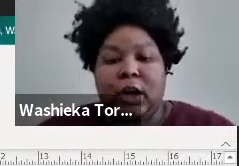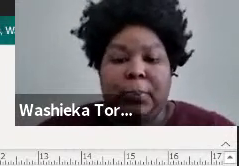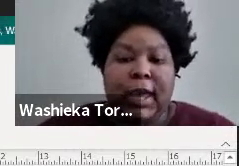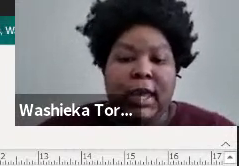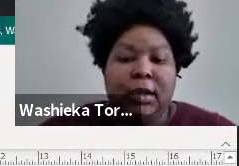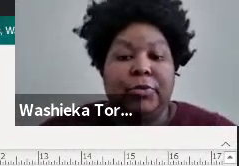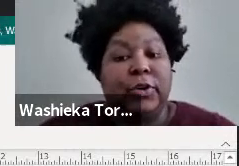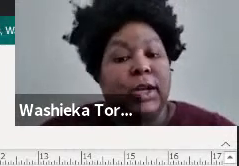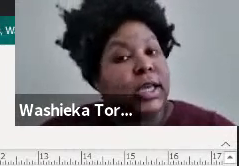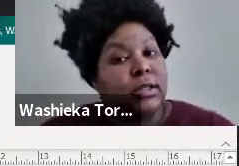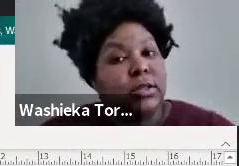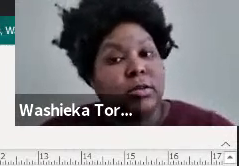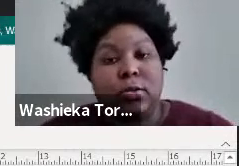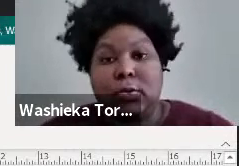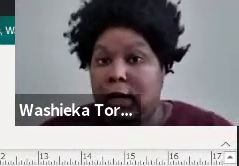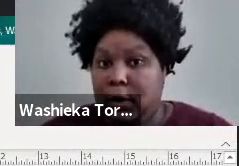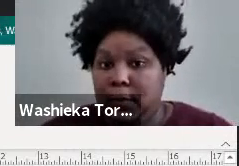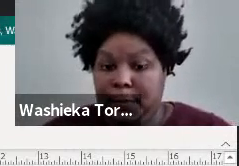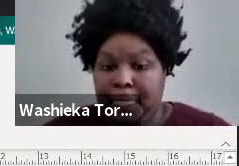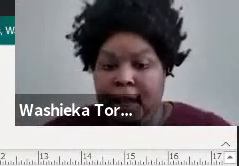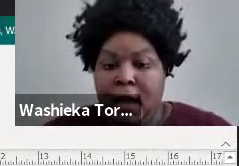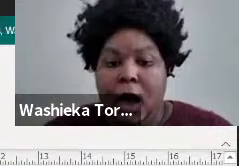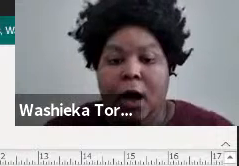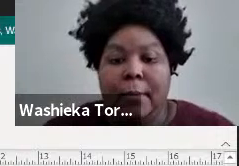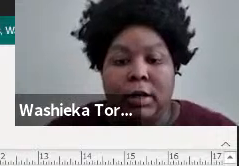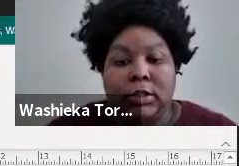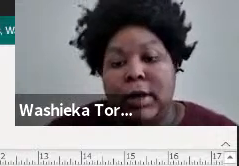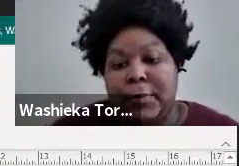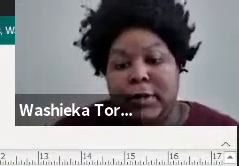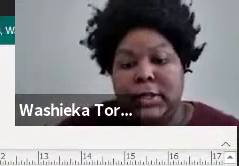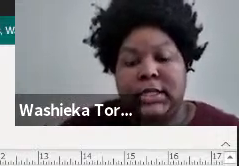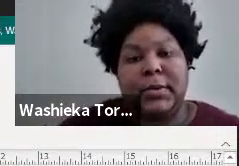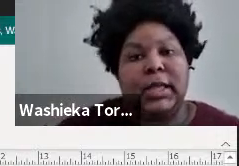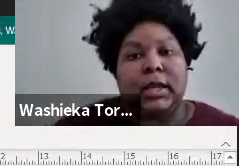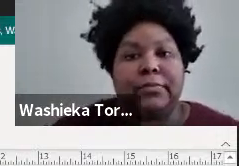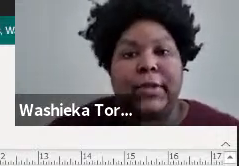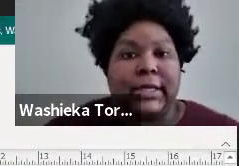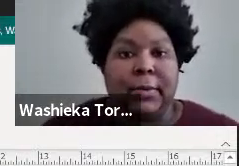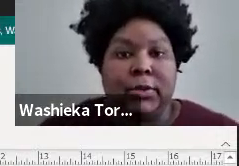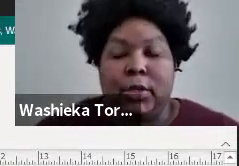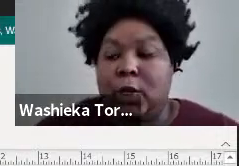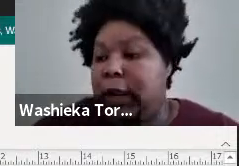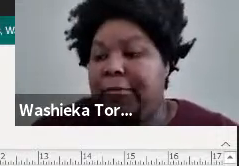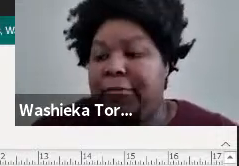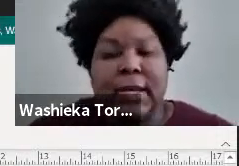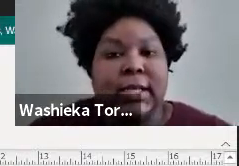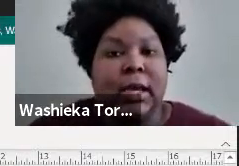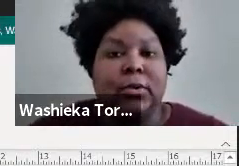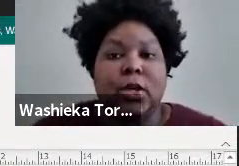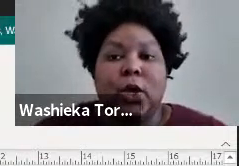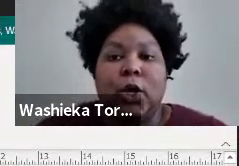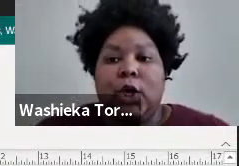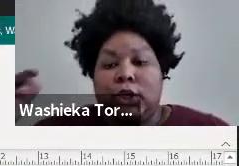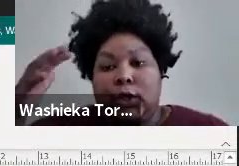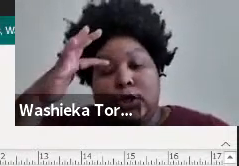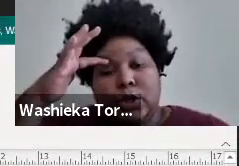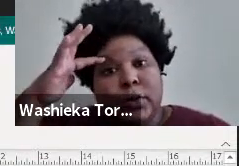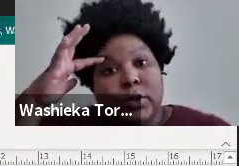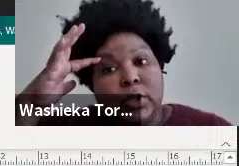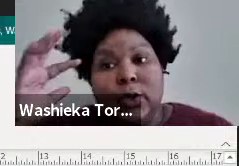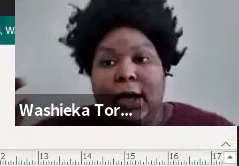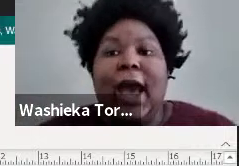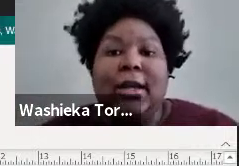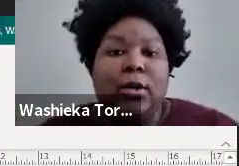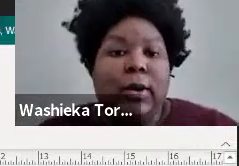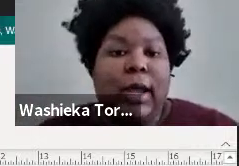fatigue, chronic pain, prefer not to answer, do not know, and also not a person with a disability, not disabled. You don't have to be disabled to